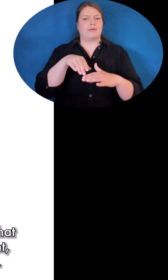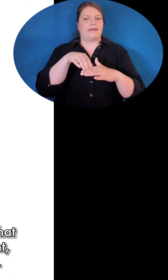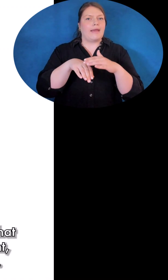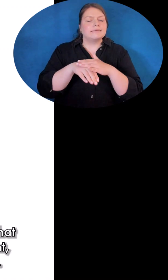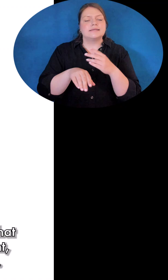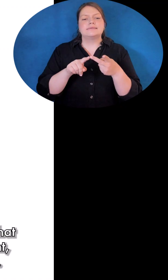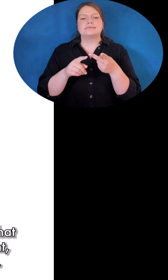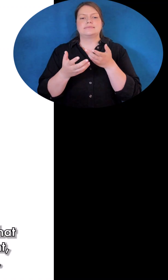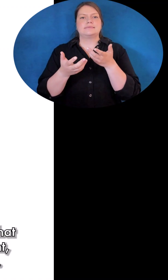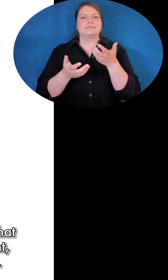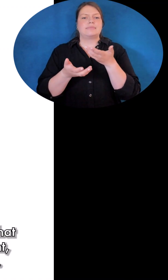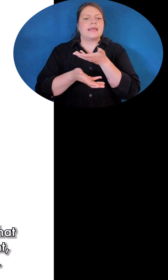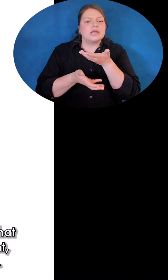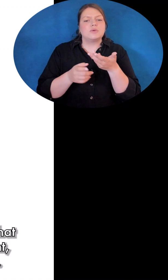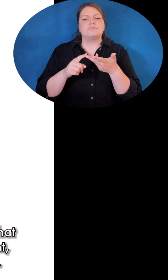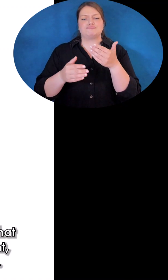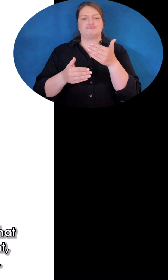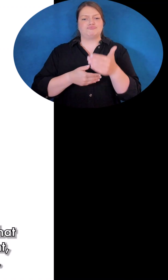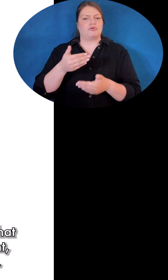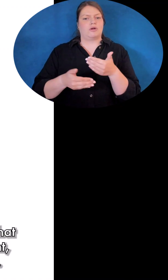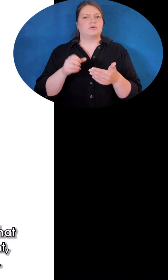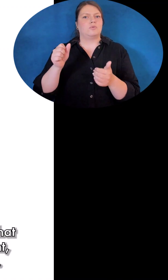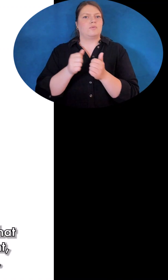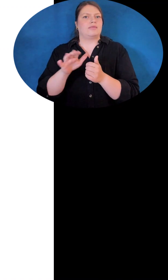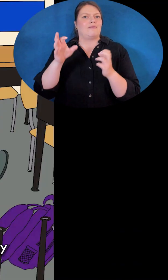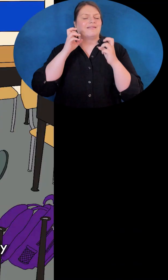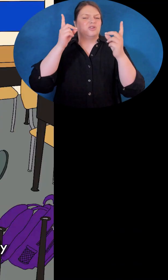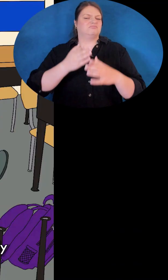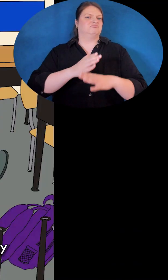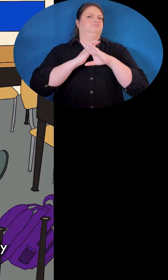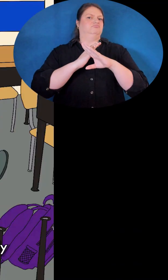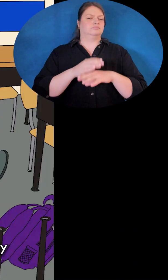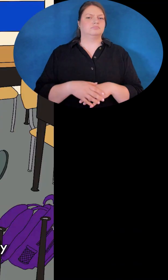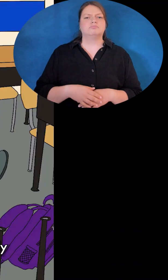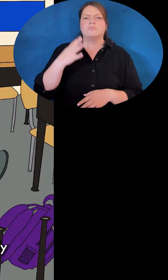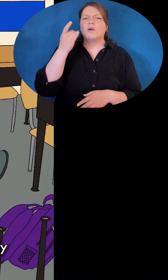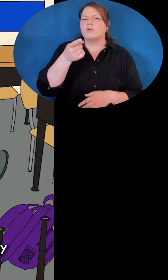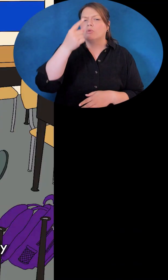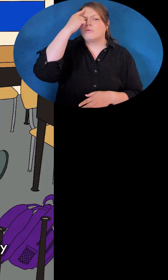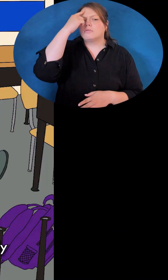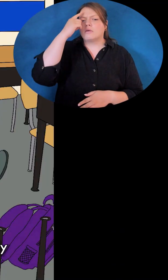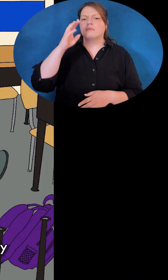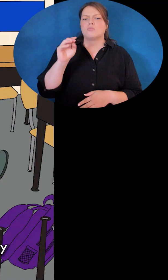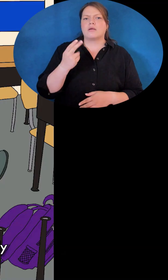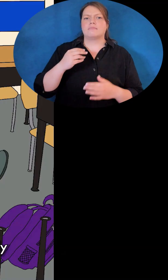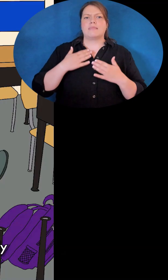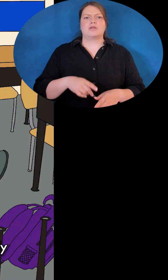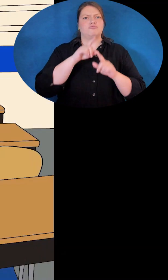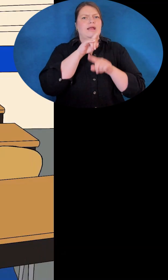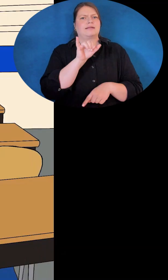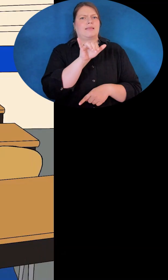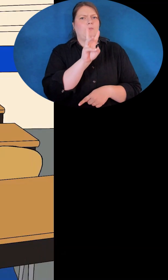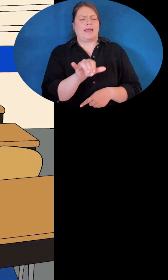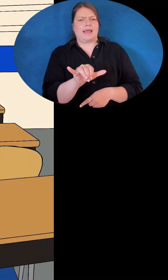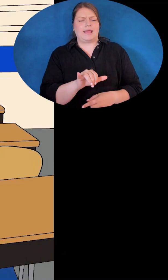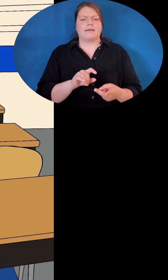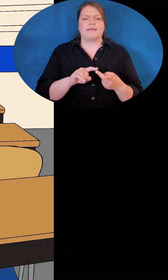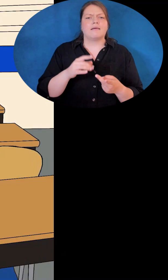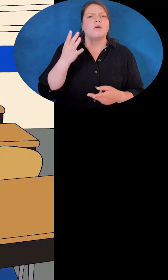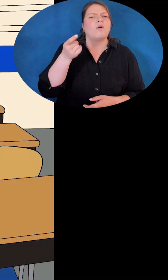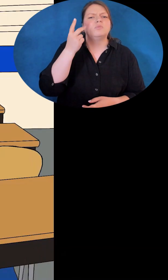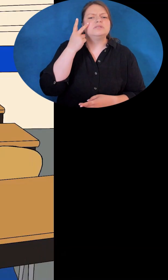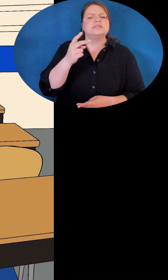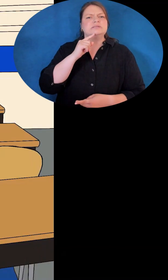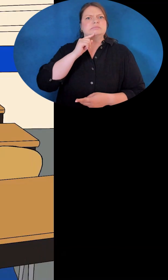their access, engagement, and progress in their education. Why do you think Morgan's body reacted in the way it did? Why did we see